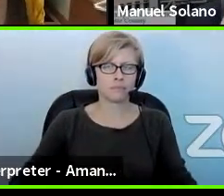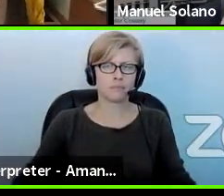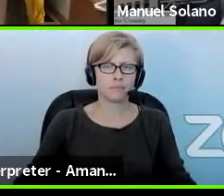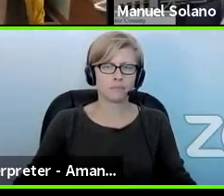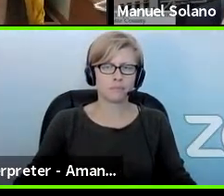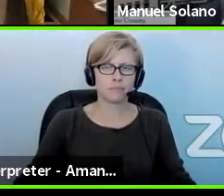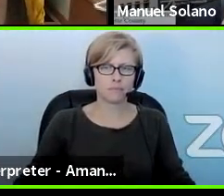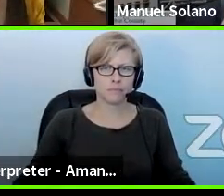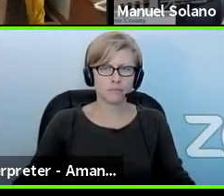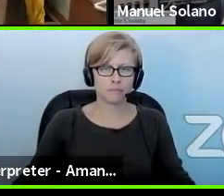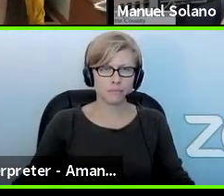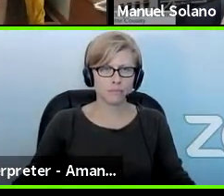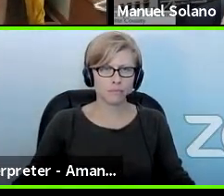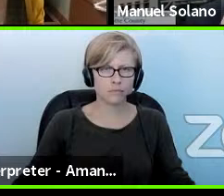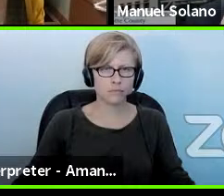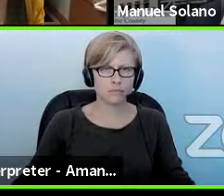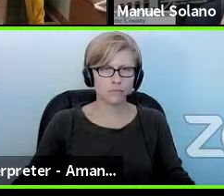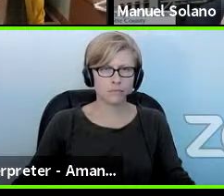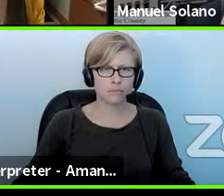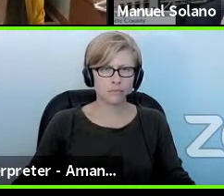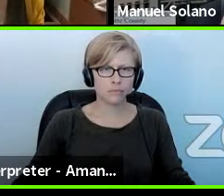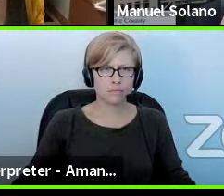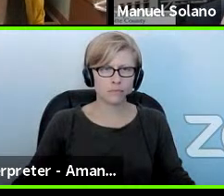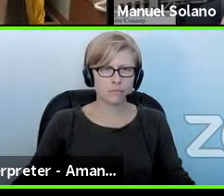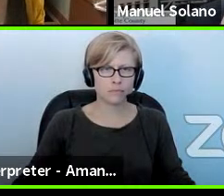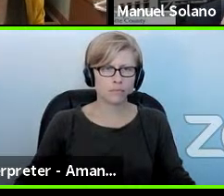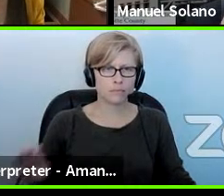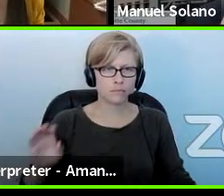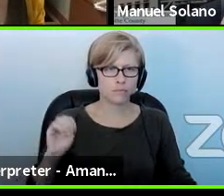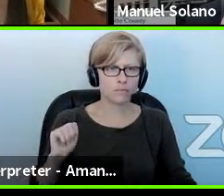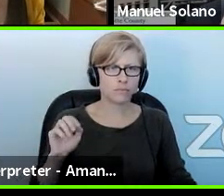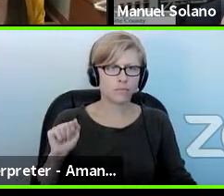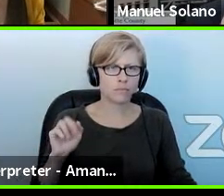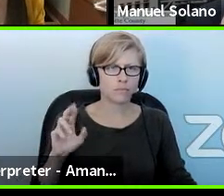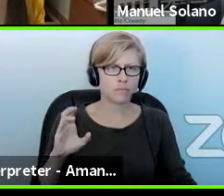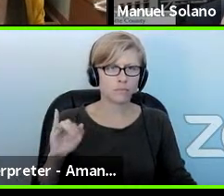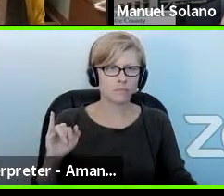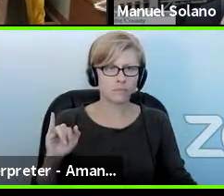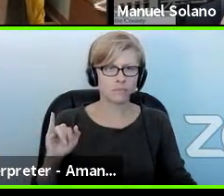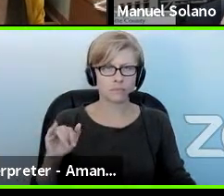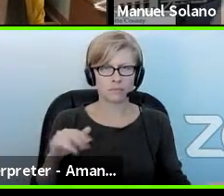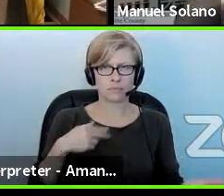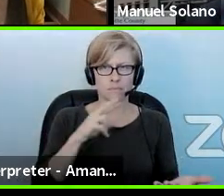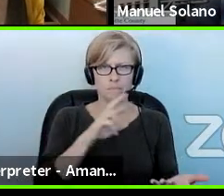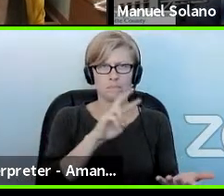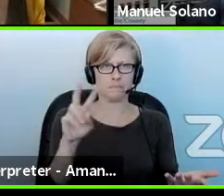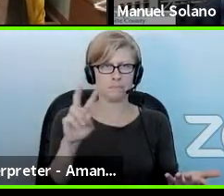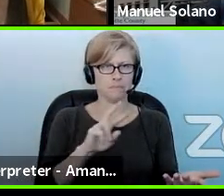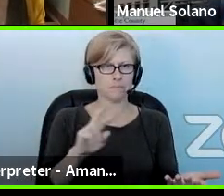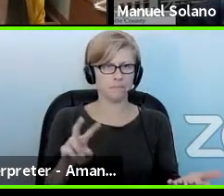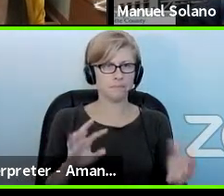And I am getting a view of all of you here. There we go.